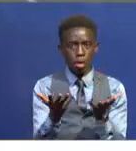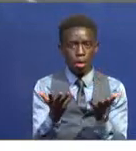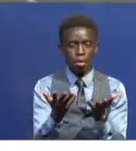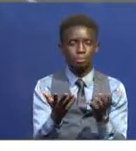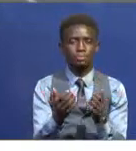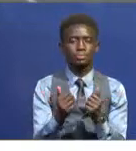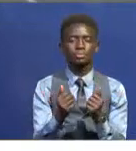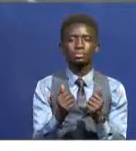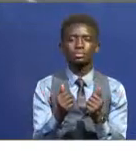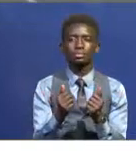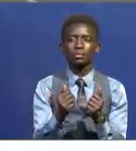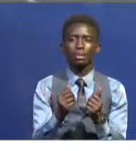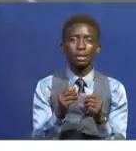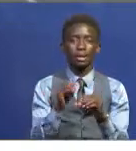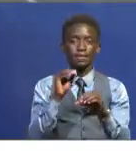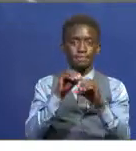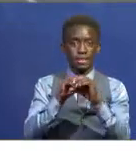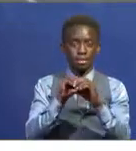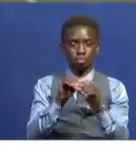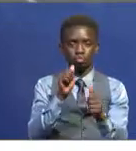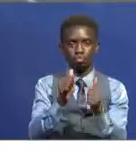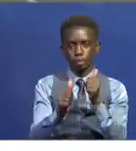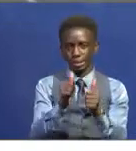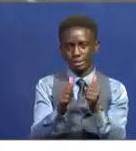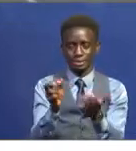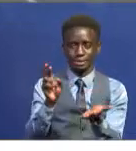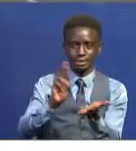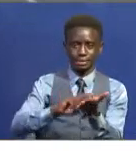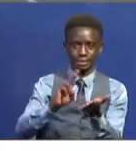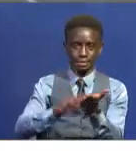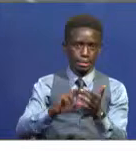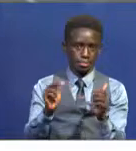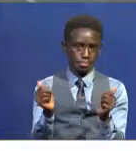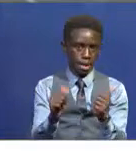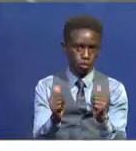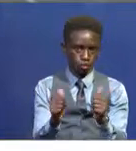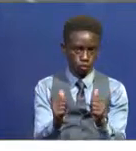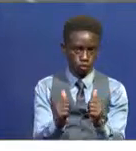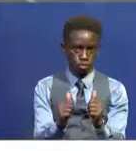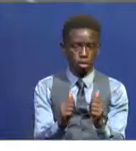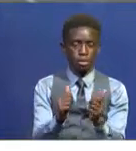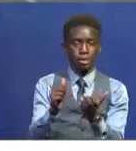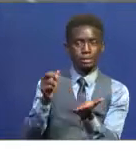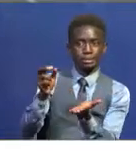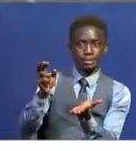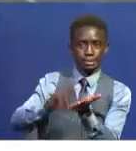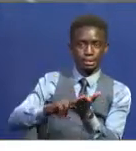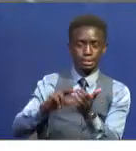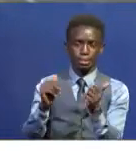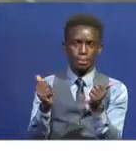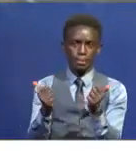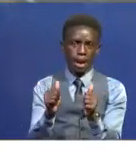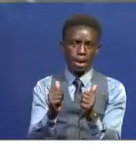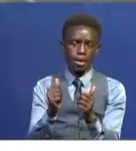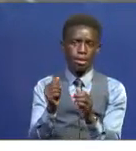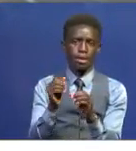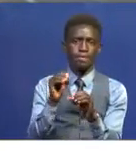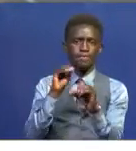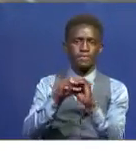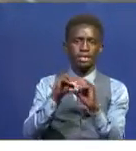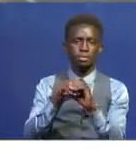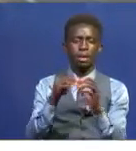unregistered investments, mm-hmm. or rather unregistered investment products,